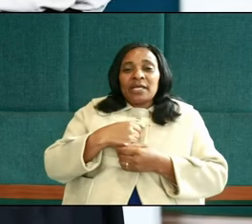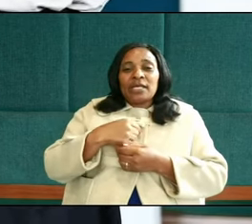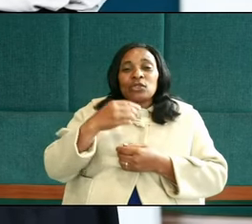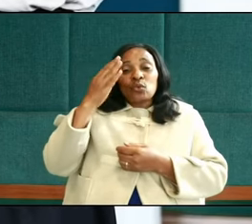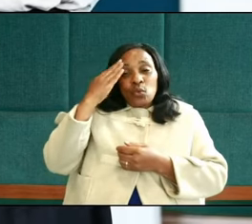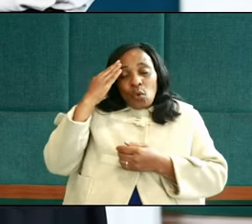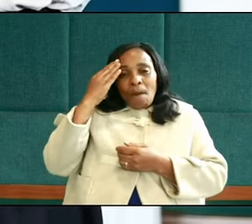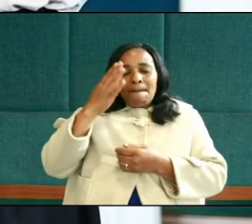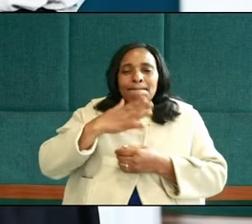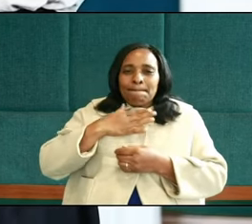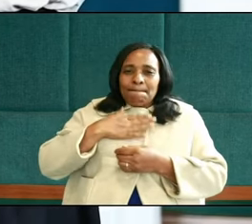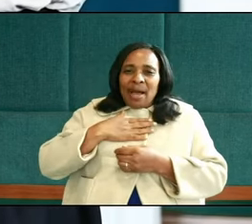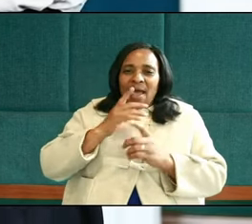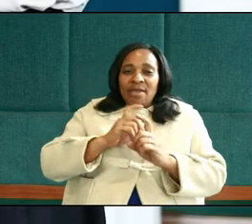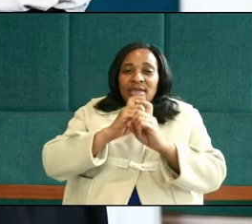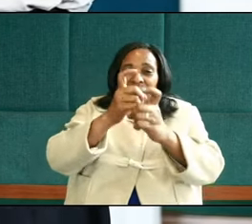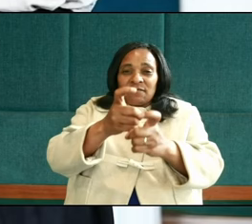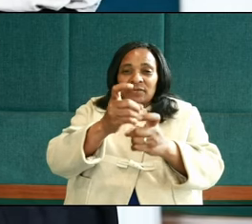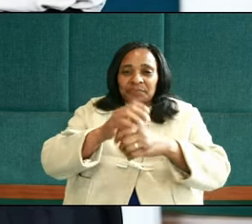help me to know my